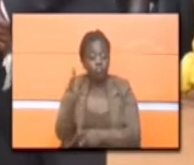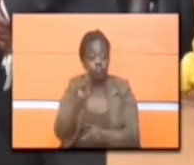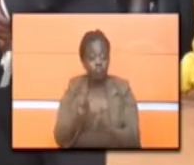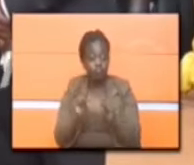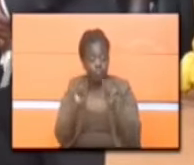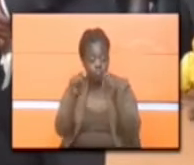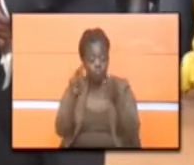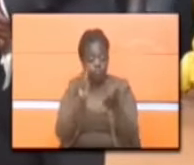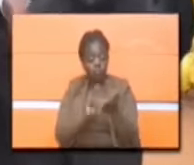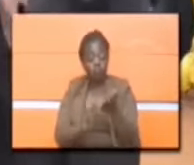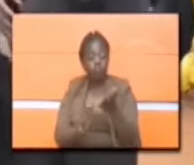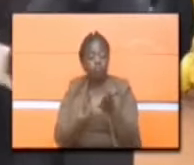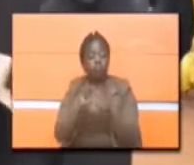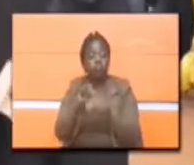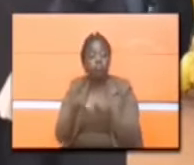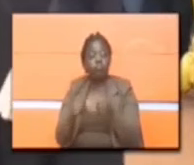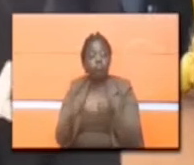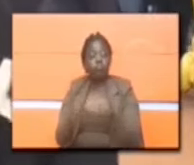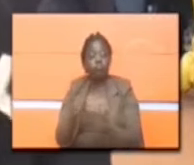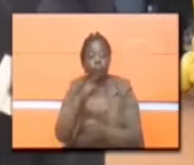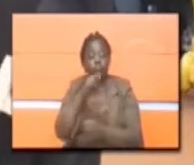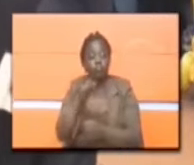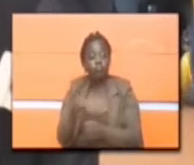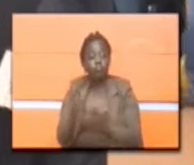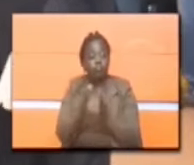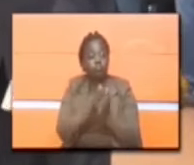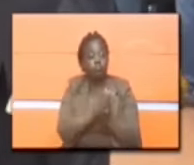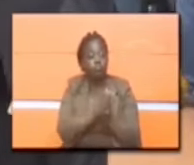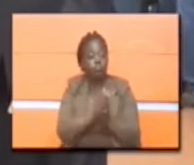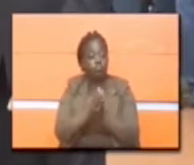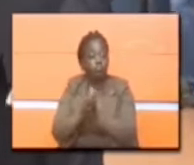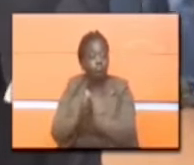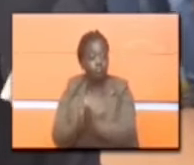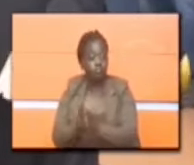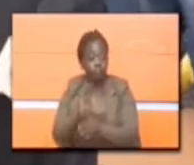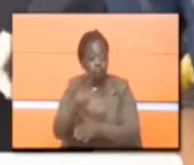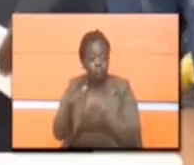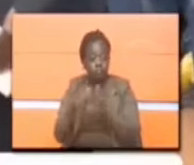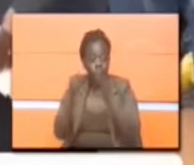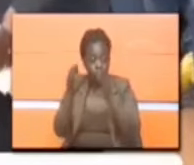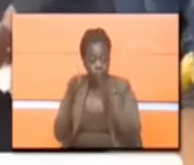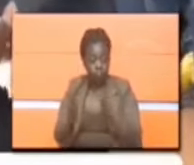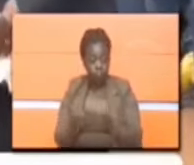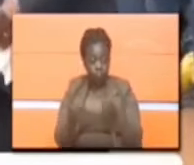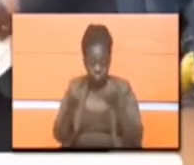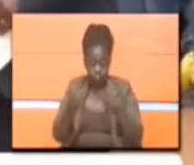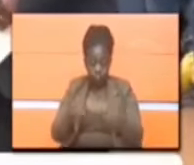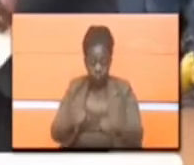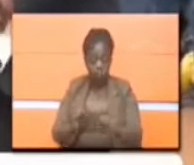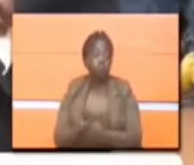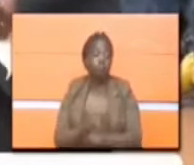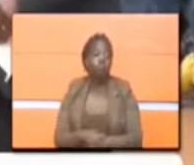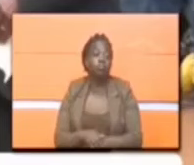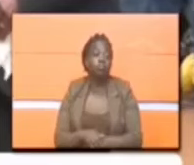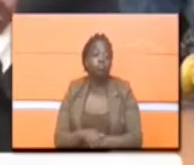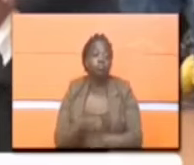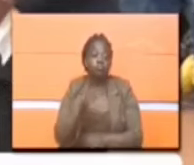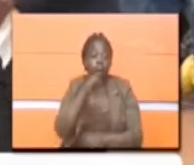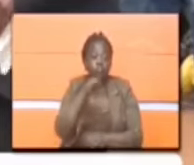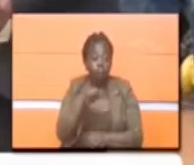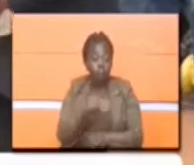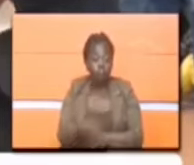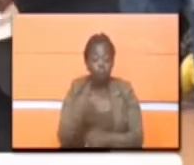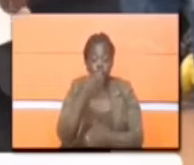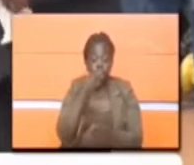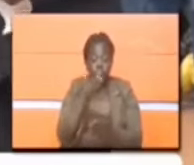nga babisomeko. Taata weebale byonna bye watukoledde. Taata emidumu